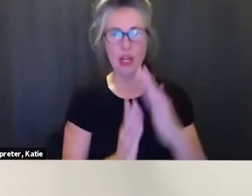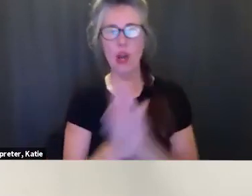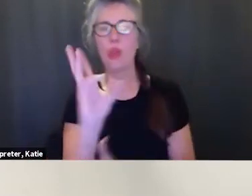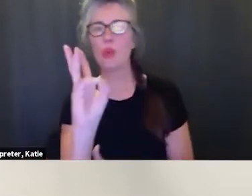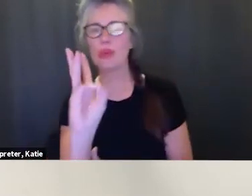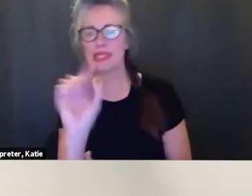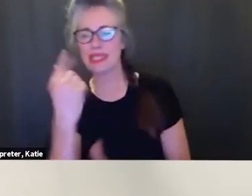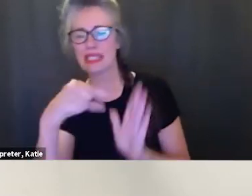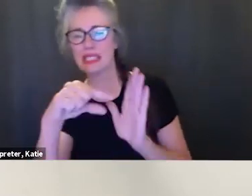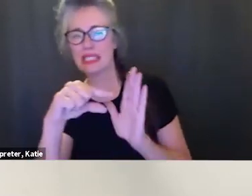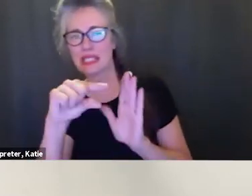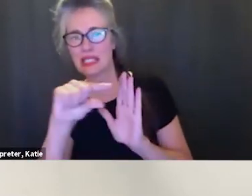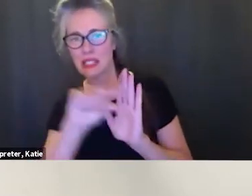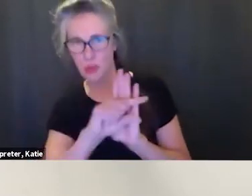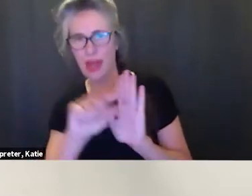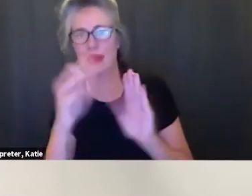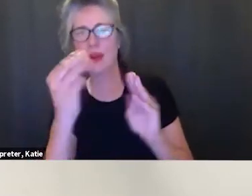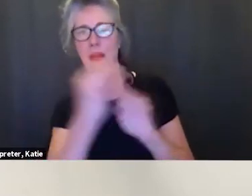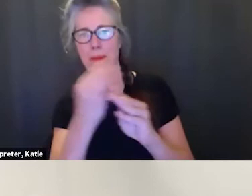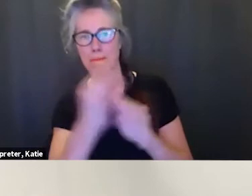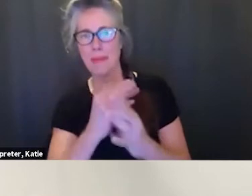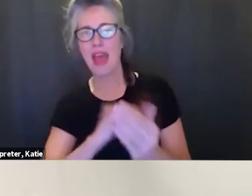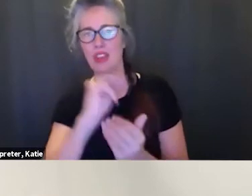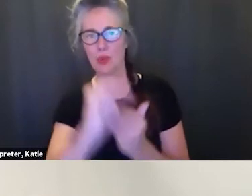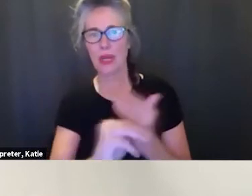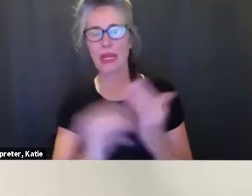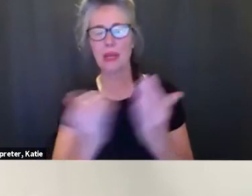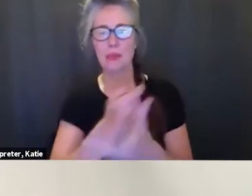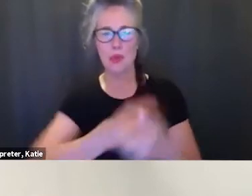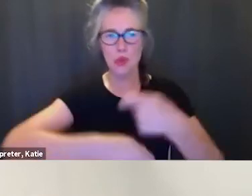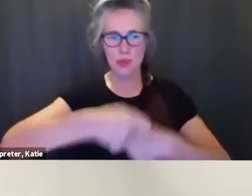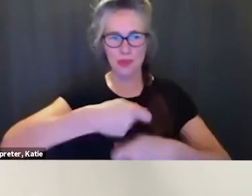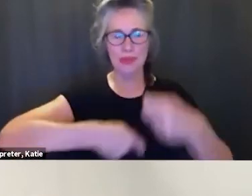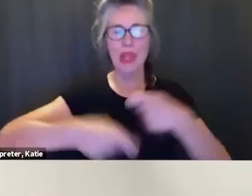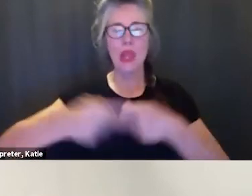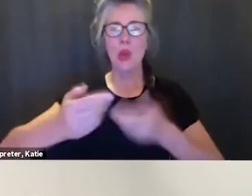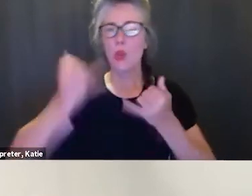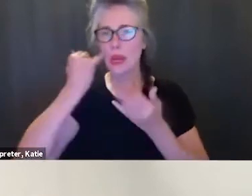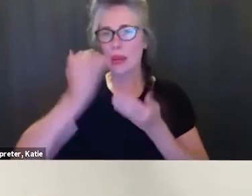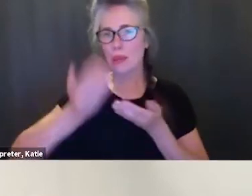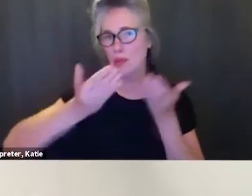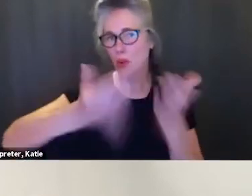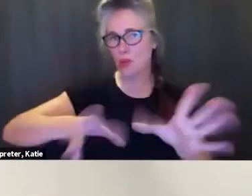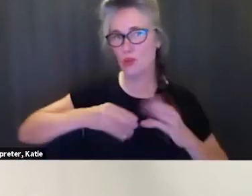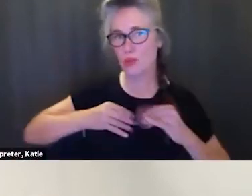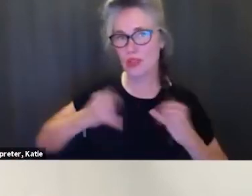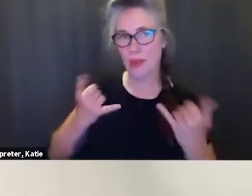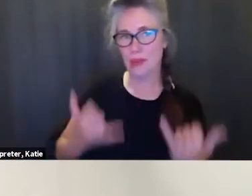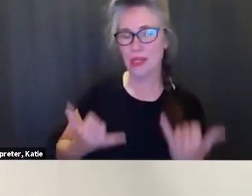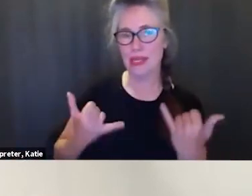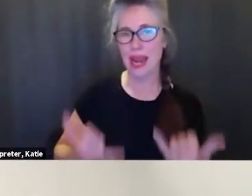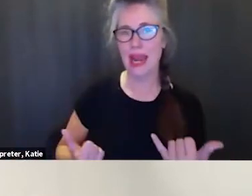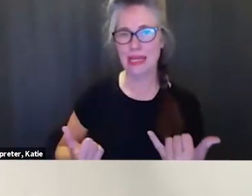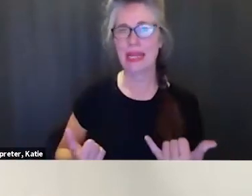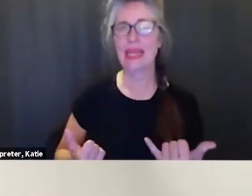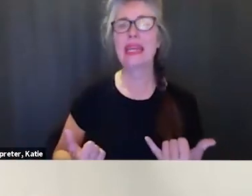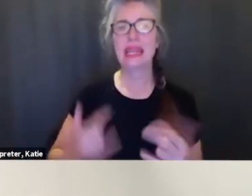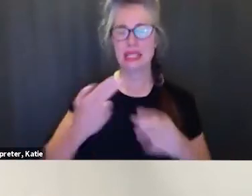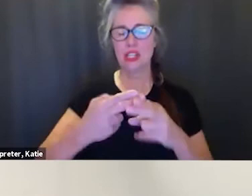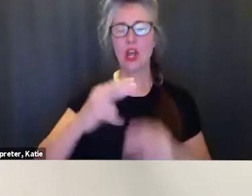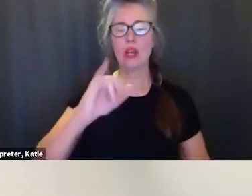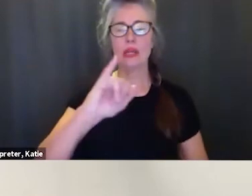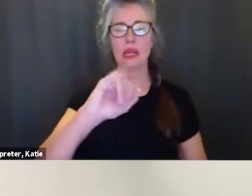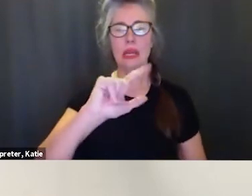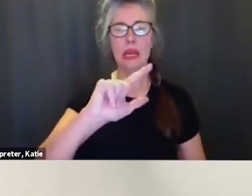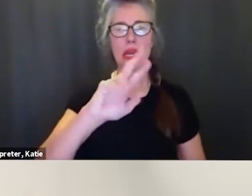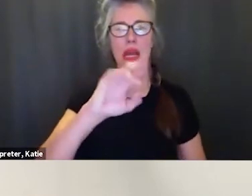grade math curriculum. And that math curriculum that we are proposing that you adopt tonight is illustrative mathematics. About